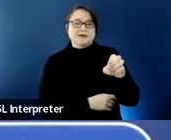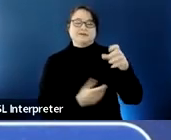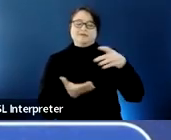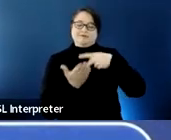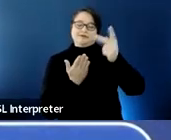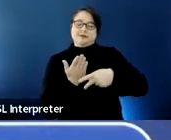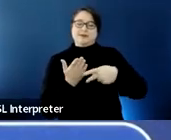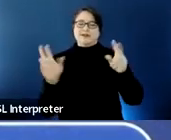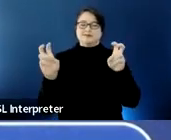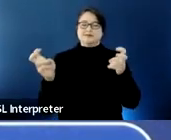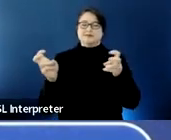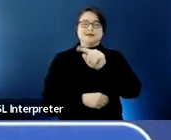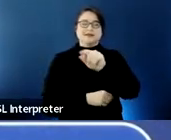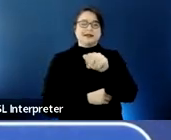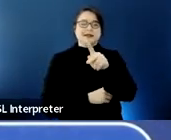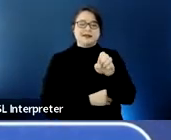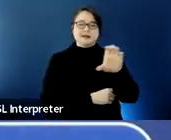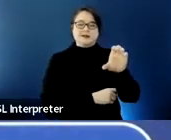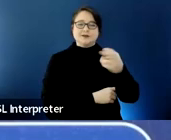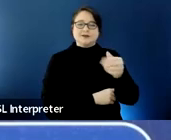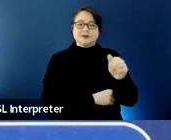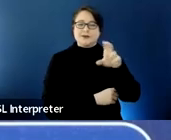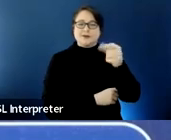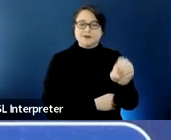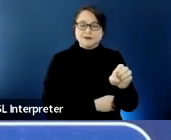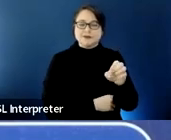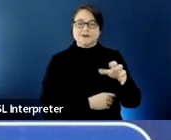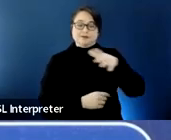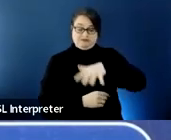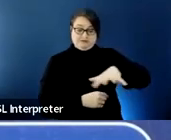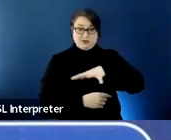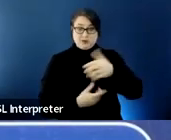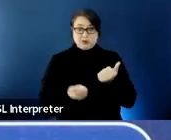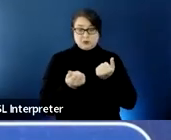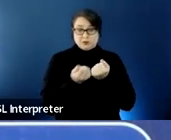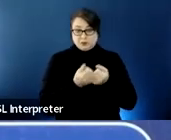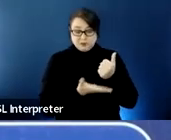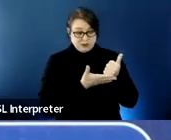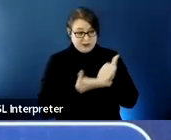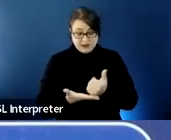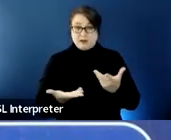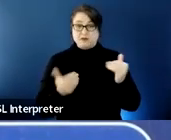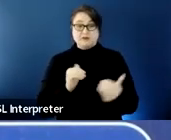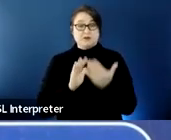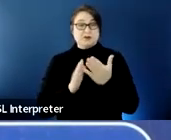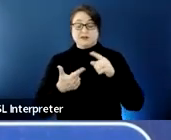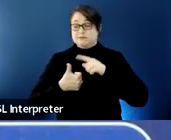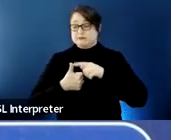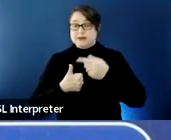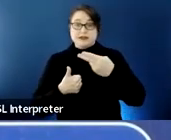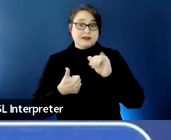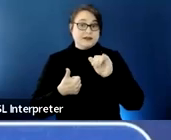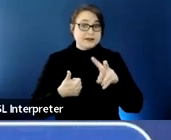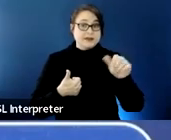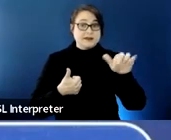effort between minority-serving institutions and their surrounding communities to address the burdens of HIV/AIDS, STIs, and substance